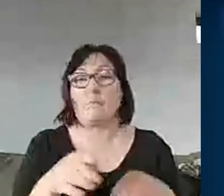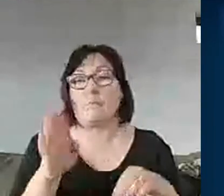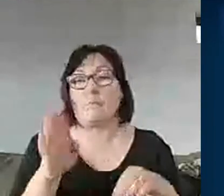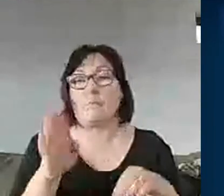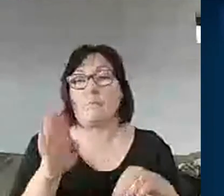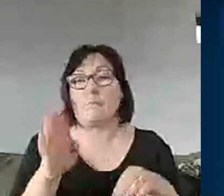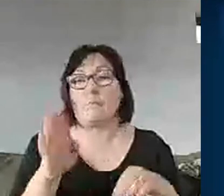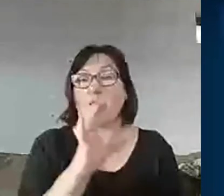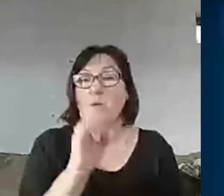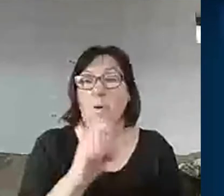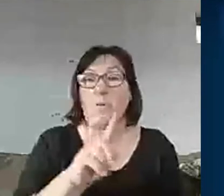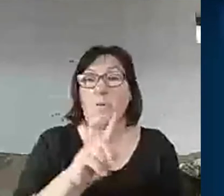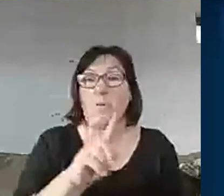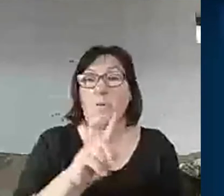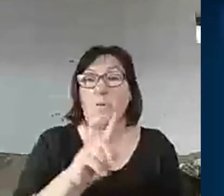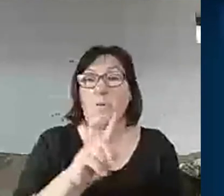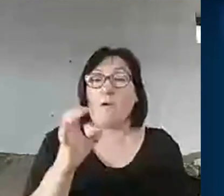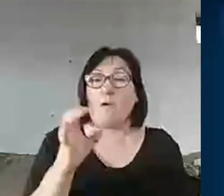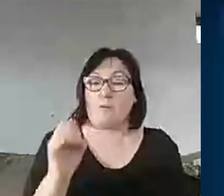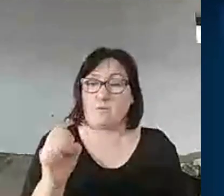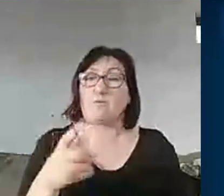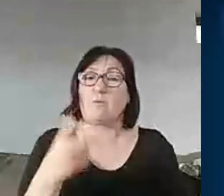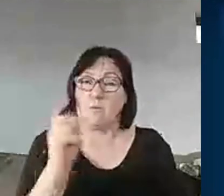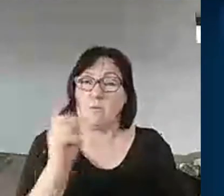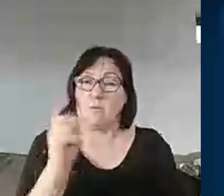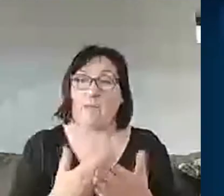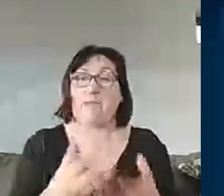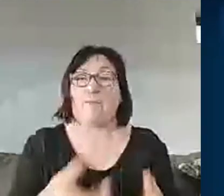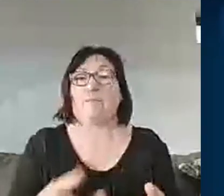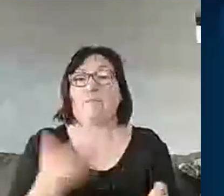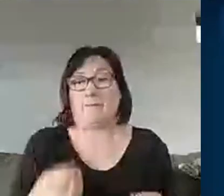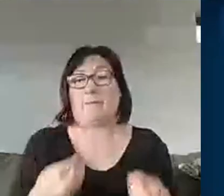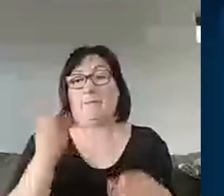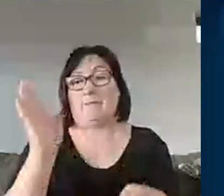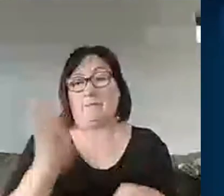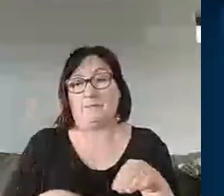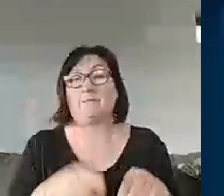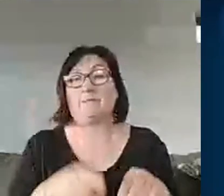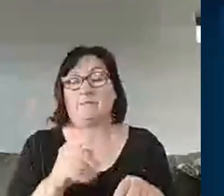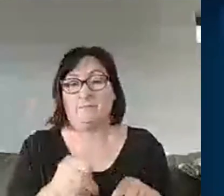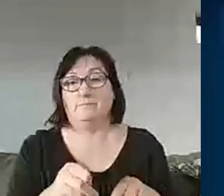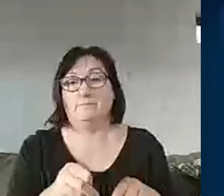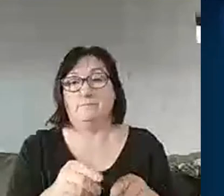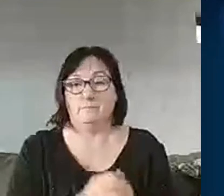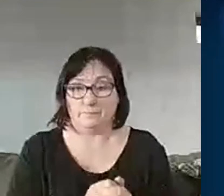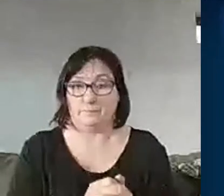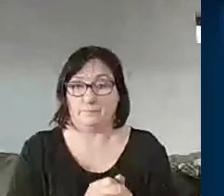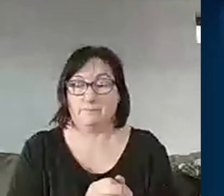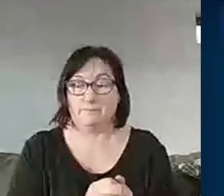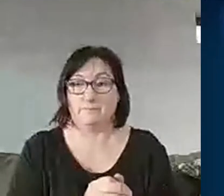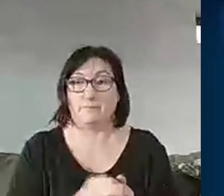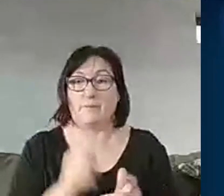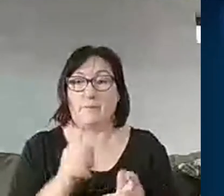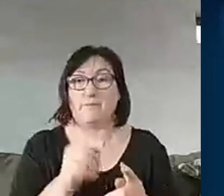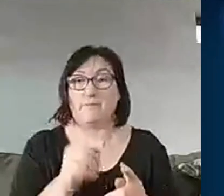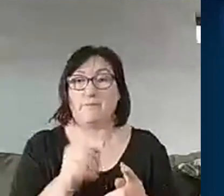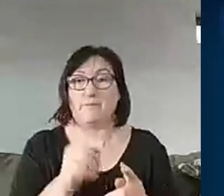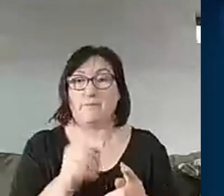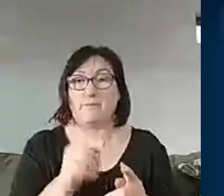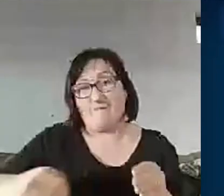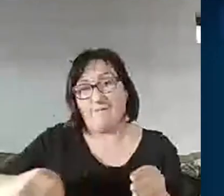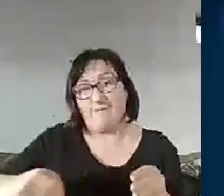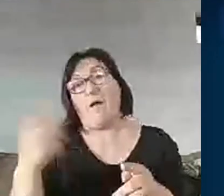will be levied for each employee that is believed to have been displaced by another qualifying employee. Thank you very much.